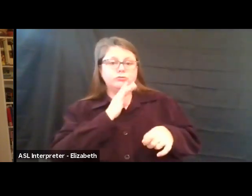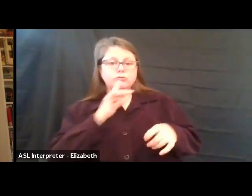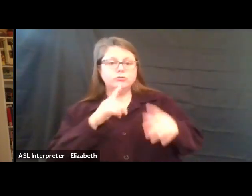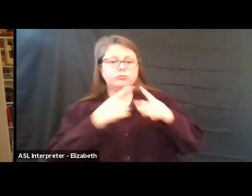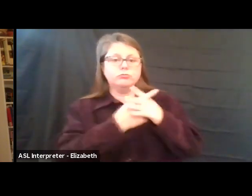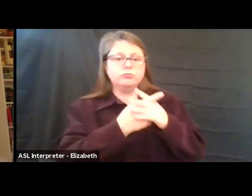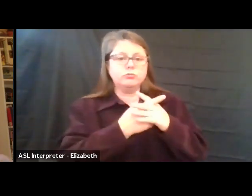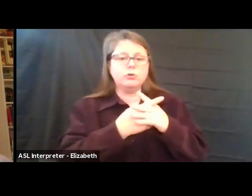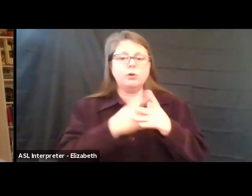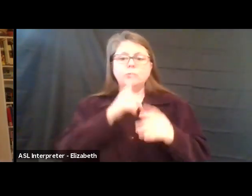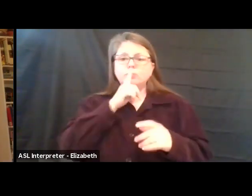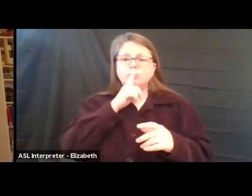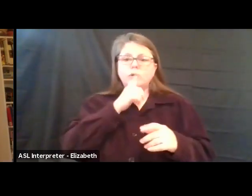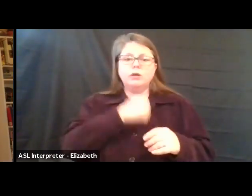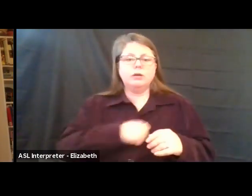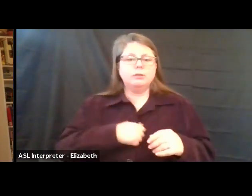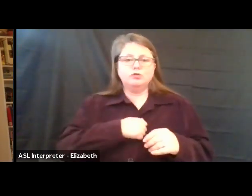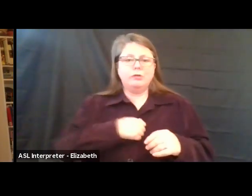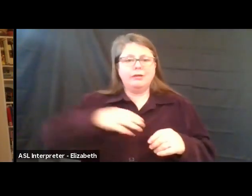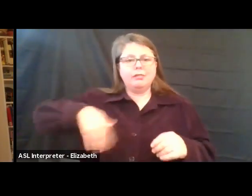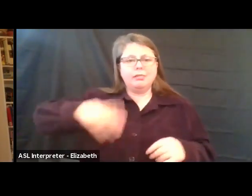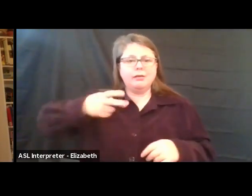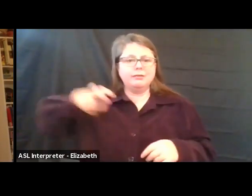with Pam. I'm sorry, Pam.